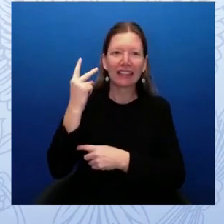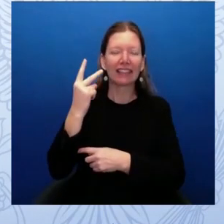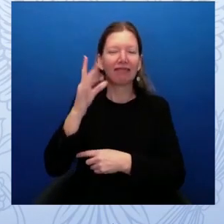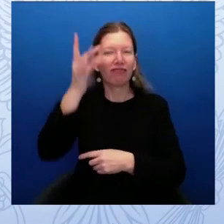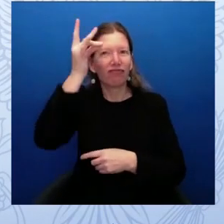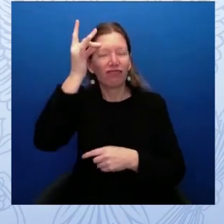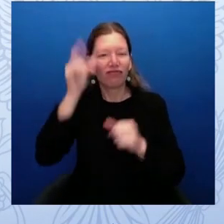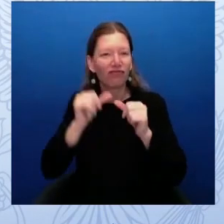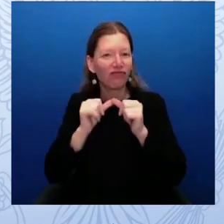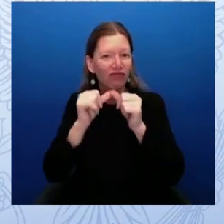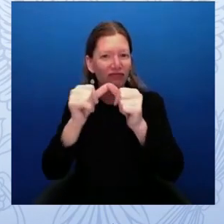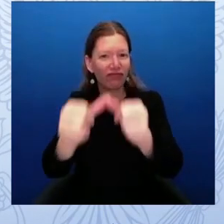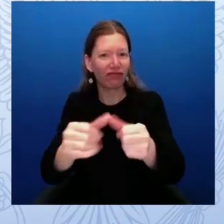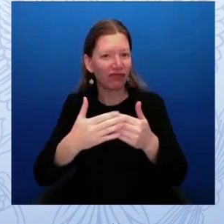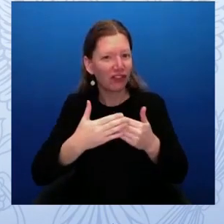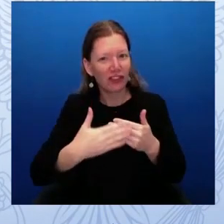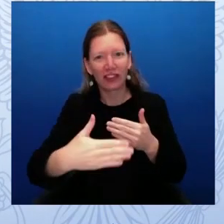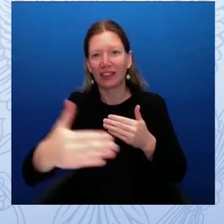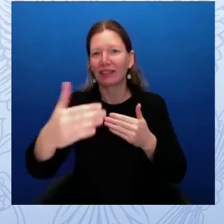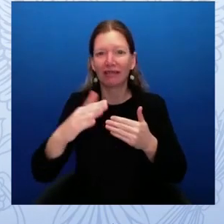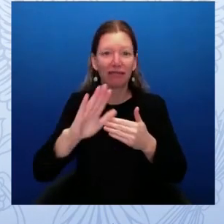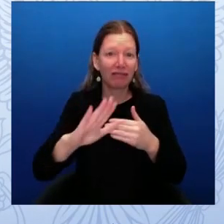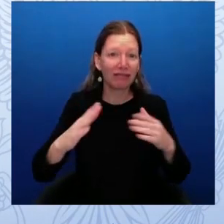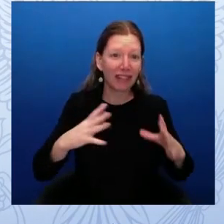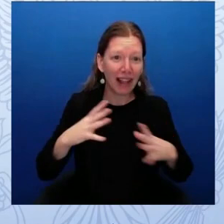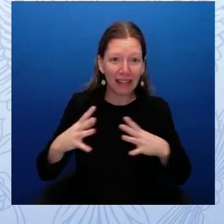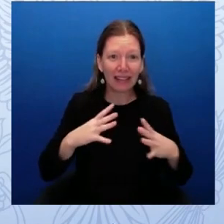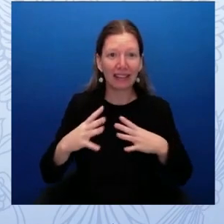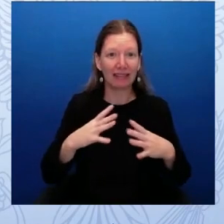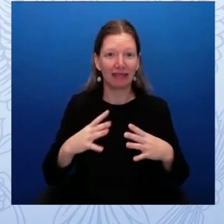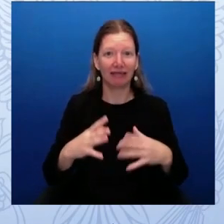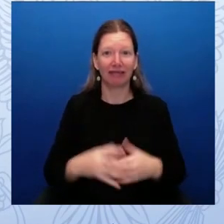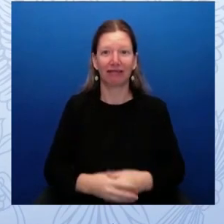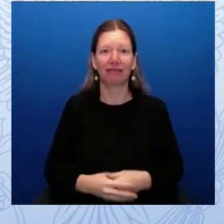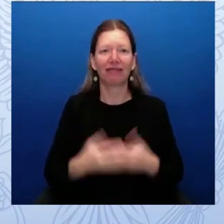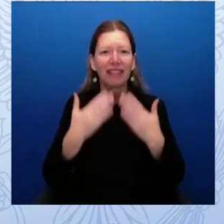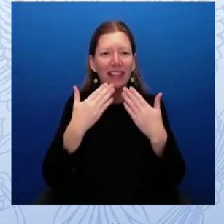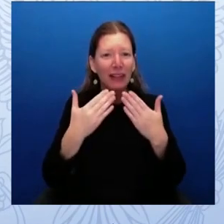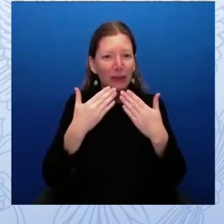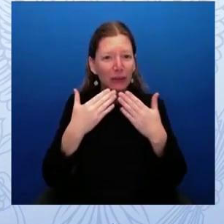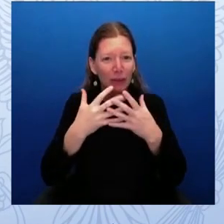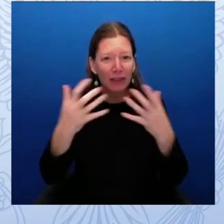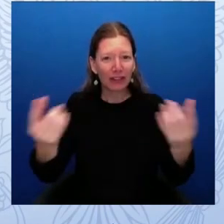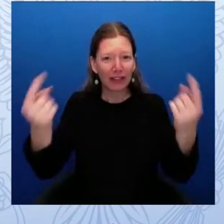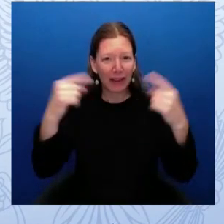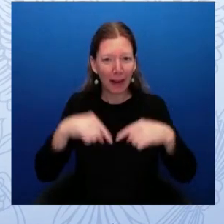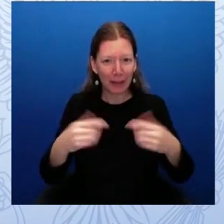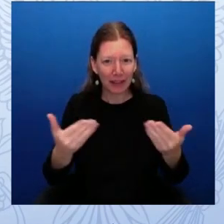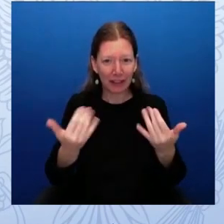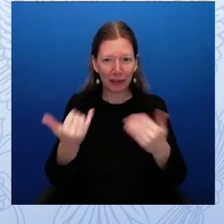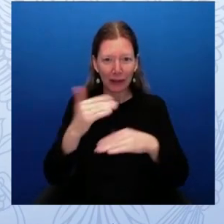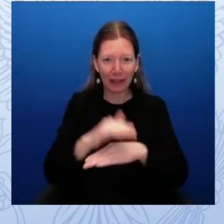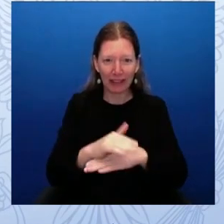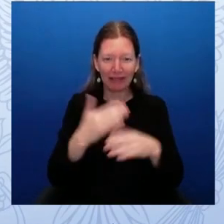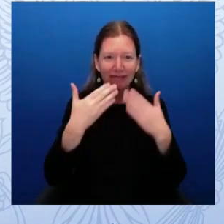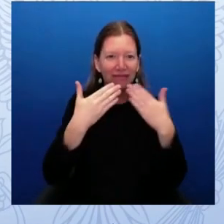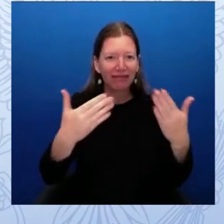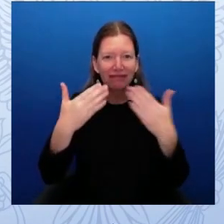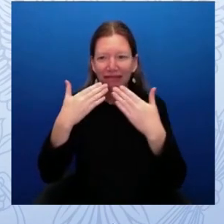your holidays to come. Thank you so much for being here tonight. Thanks. Happy holidays.